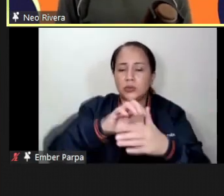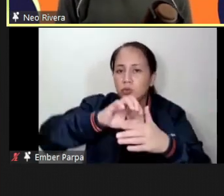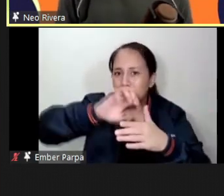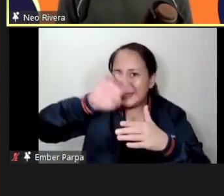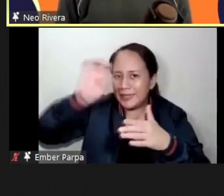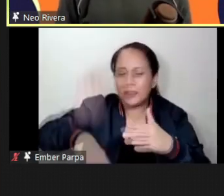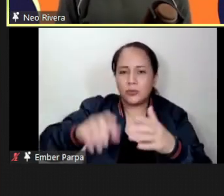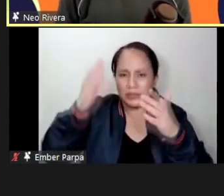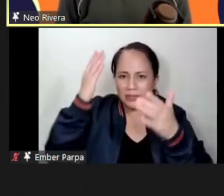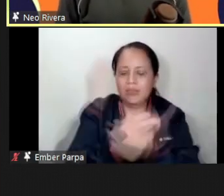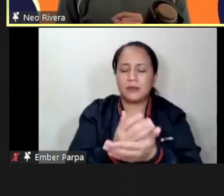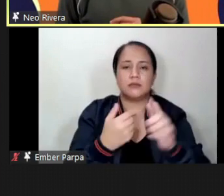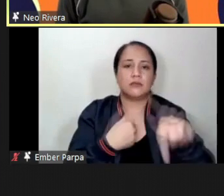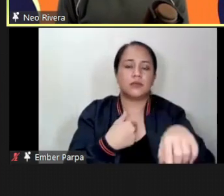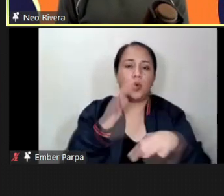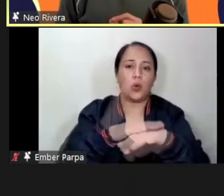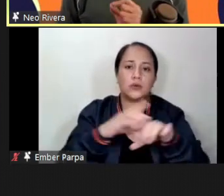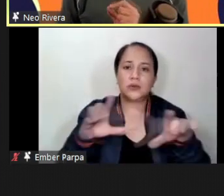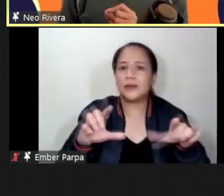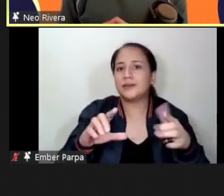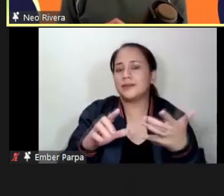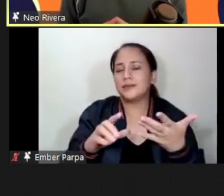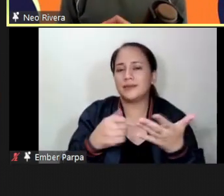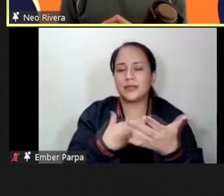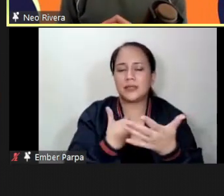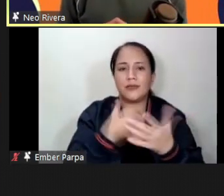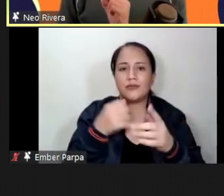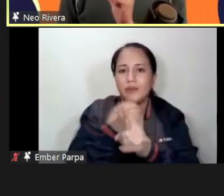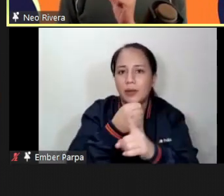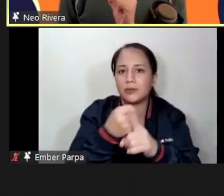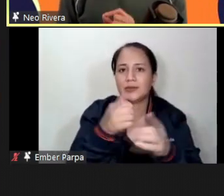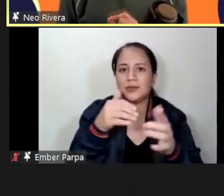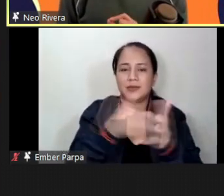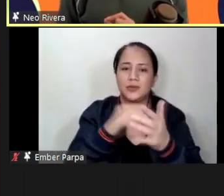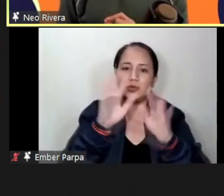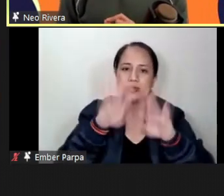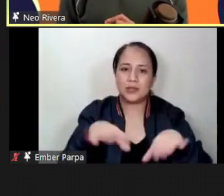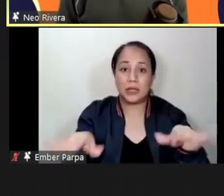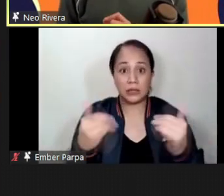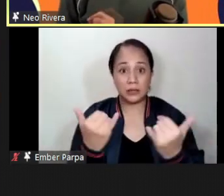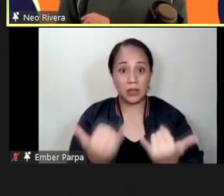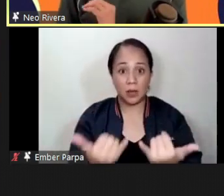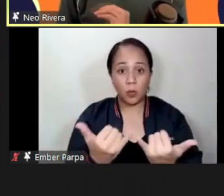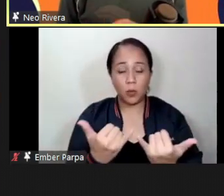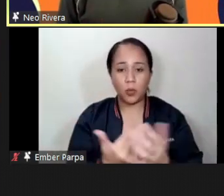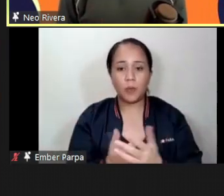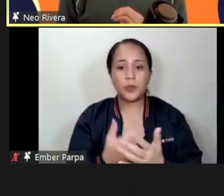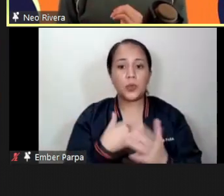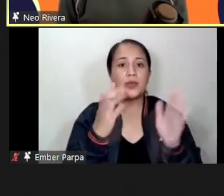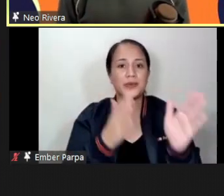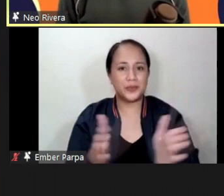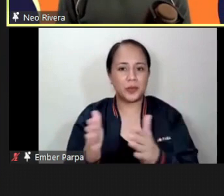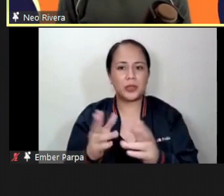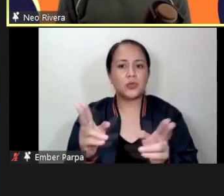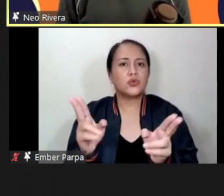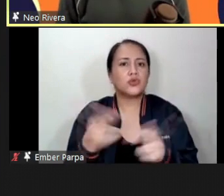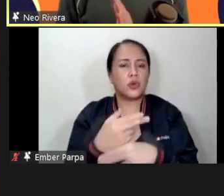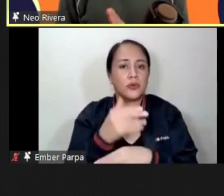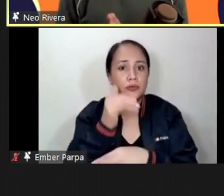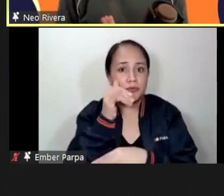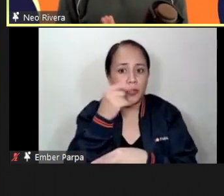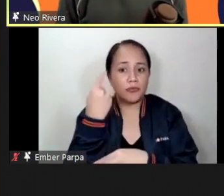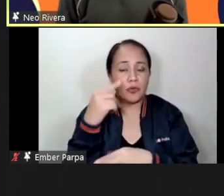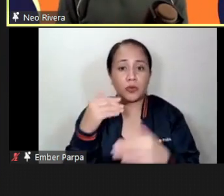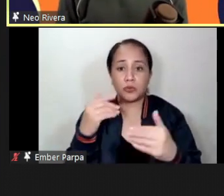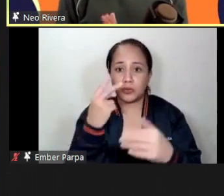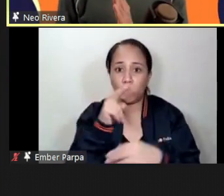and offline violence against children. Now, this time, we've prepared a short video for you